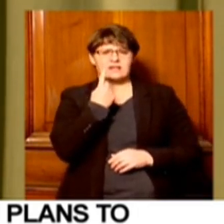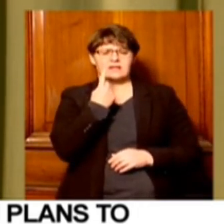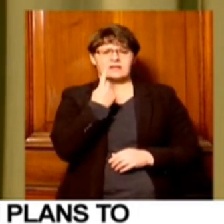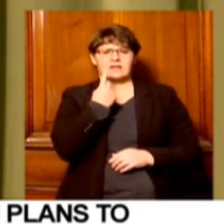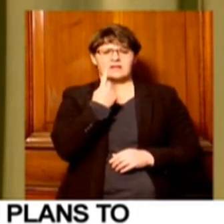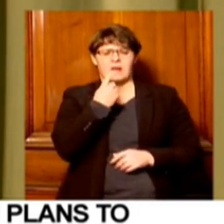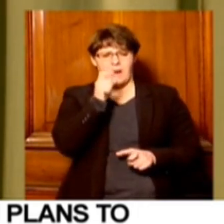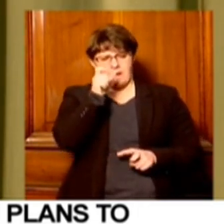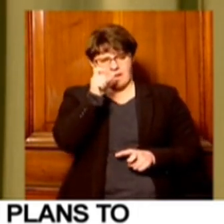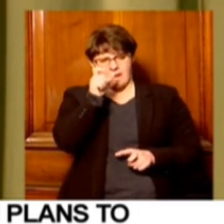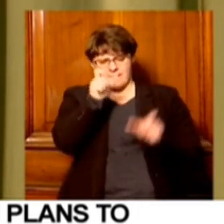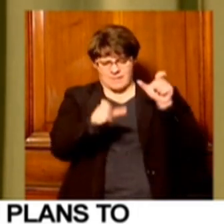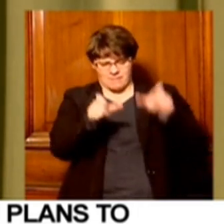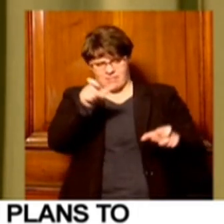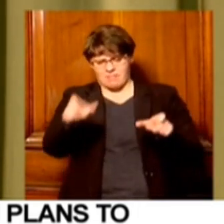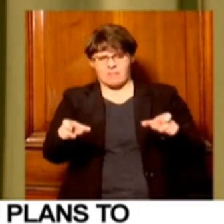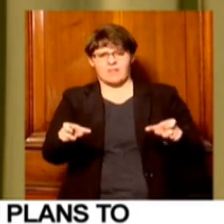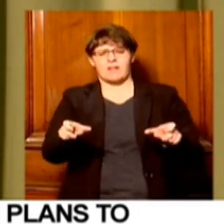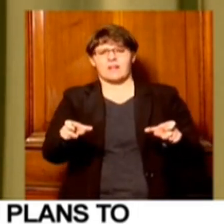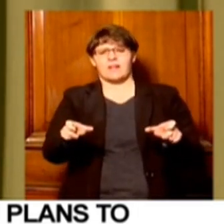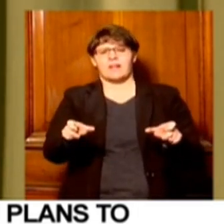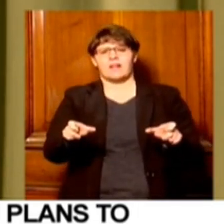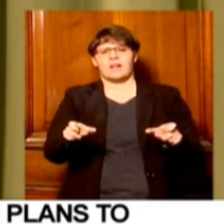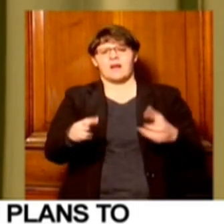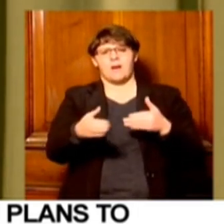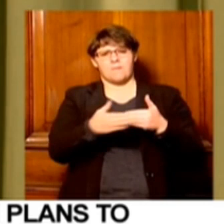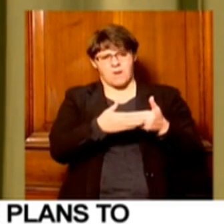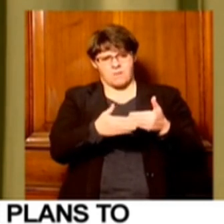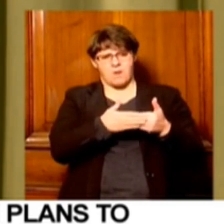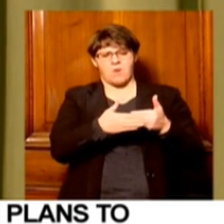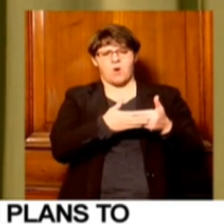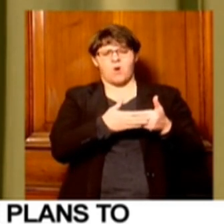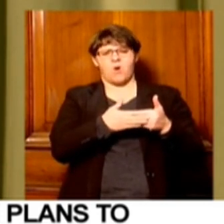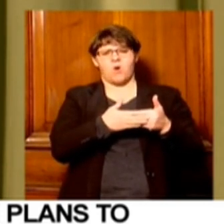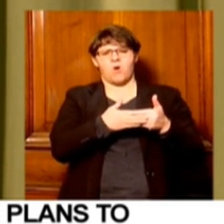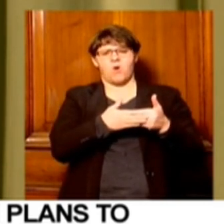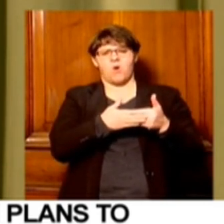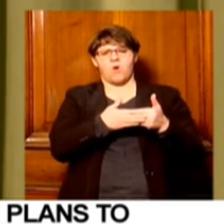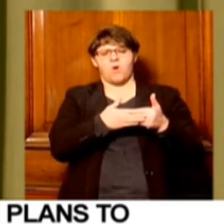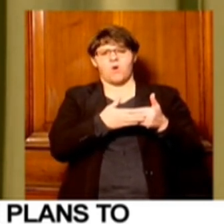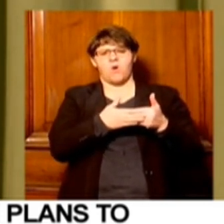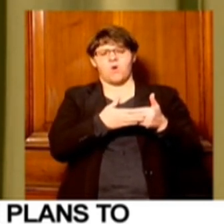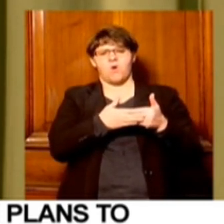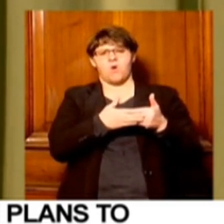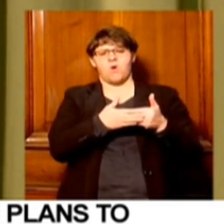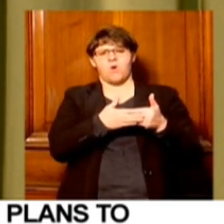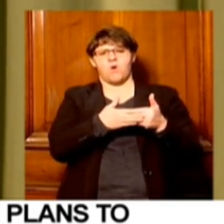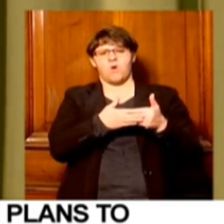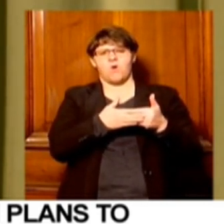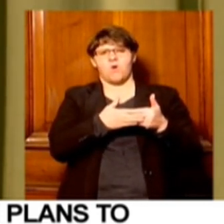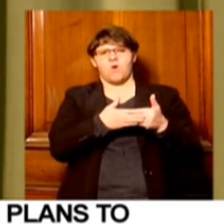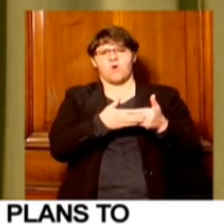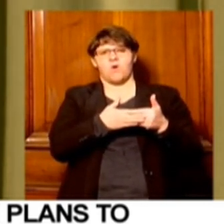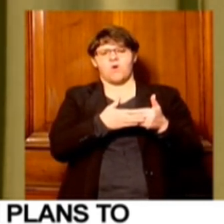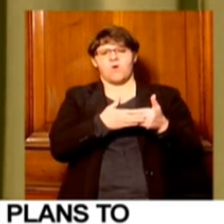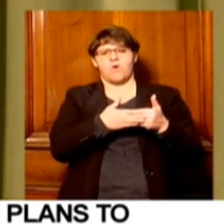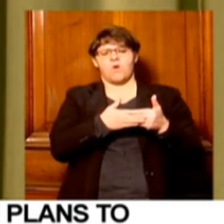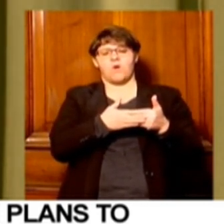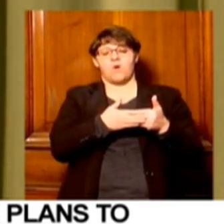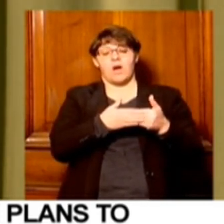call within the Ministerial Advisory Committee to release to the